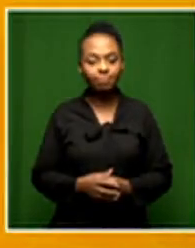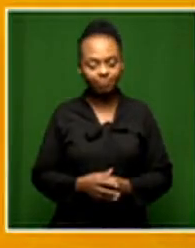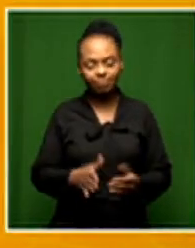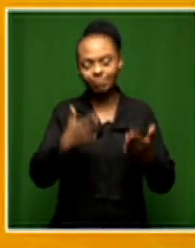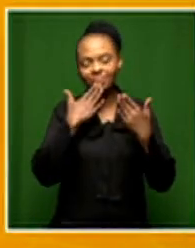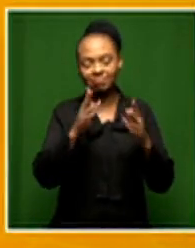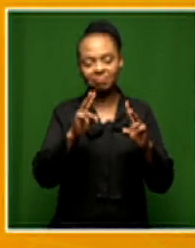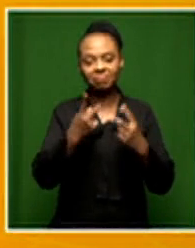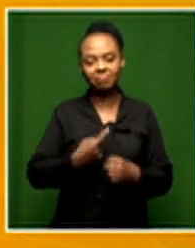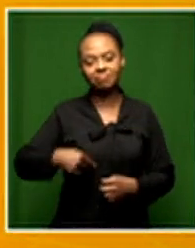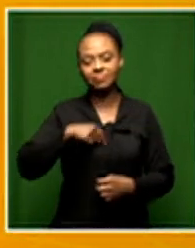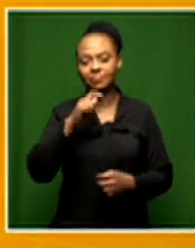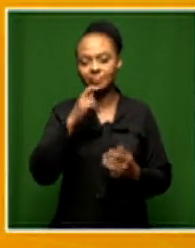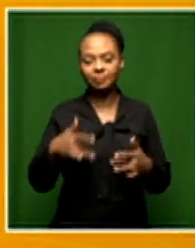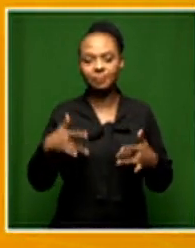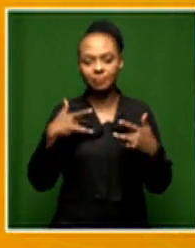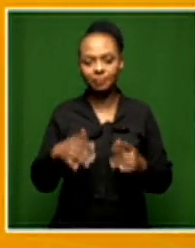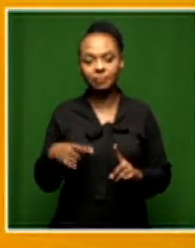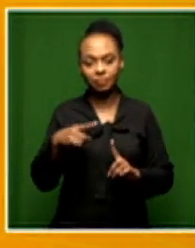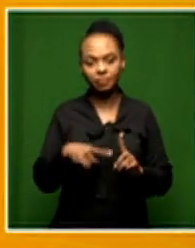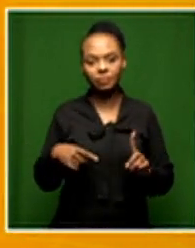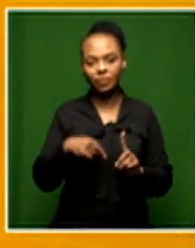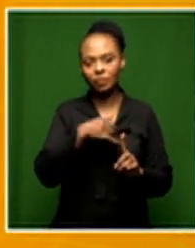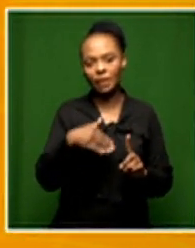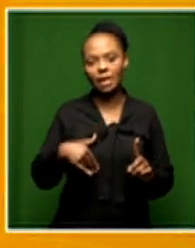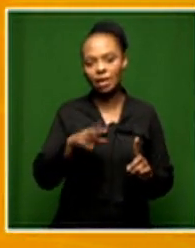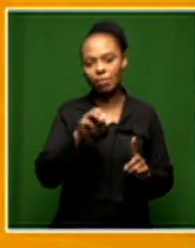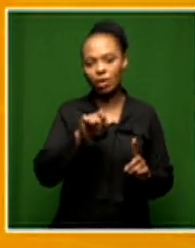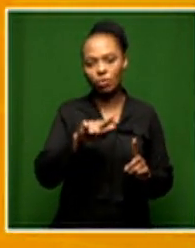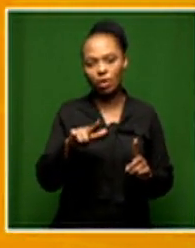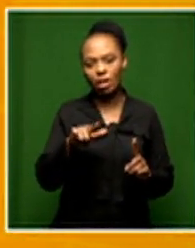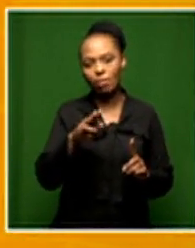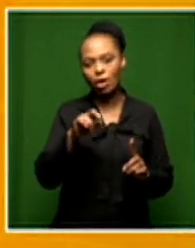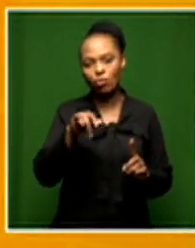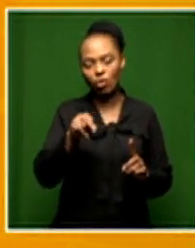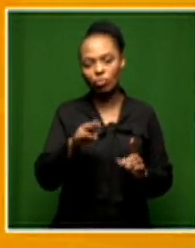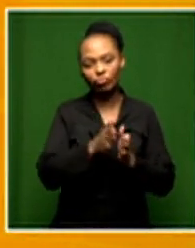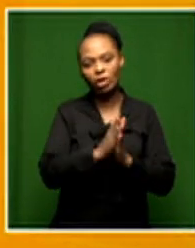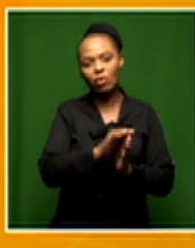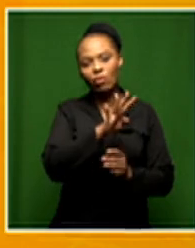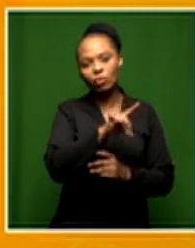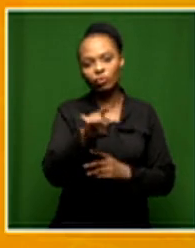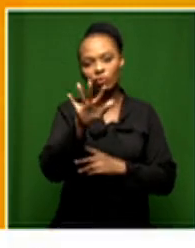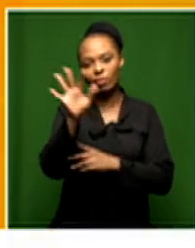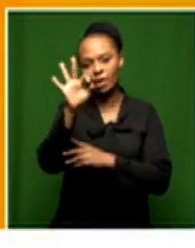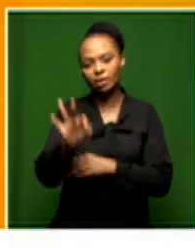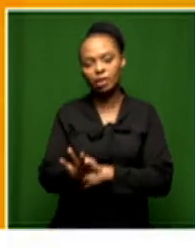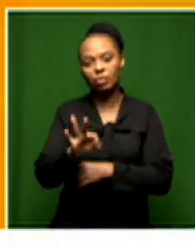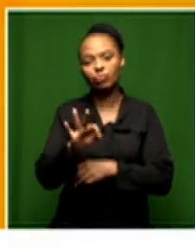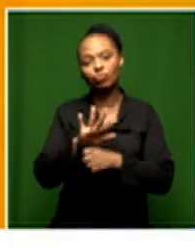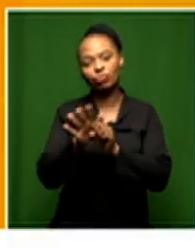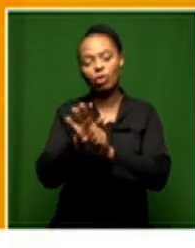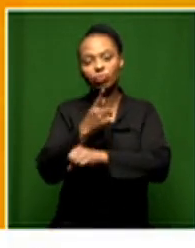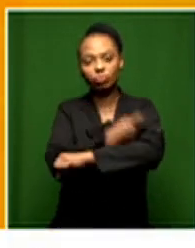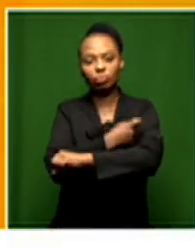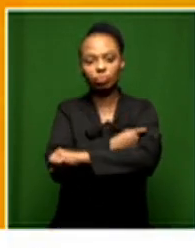Thanks for being with us here on Morning Live. Now, French President Emmanuel Macron has called for 4 to 5% of COVID-19 vaccine stocks